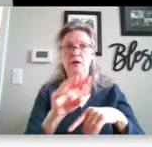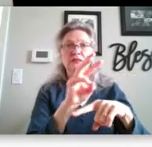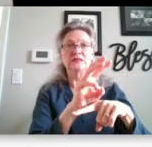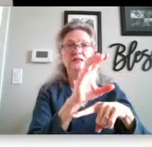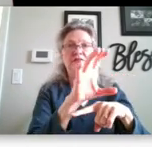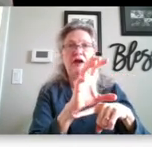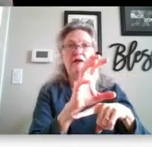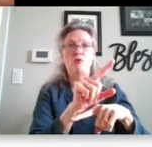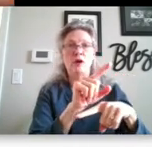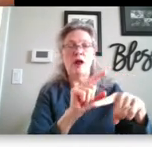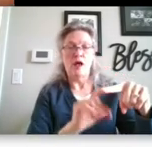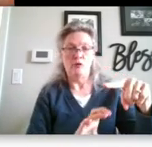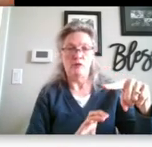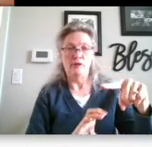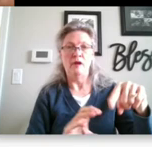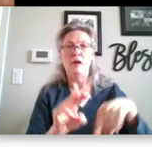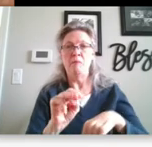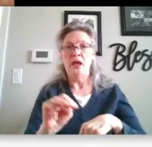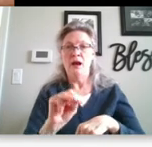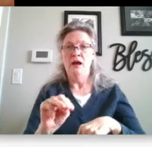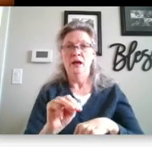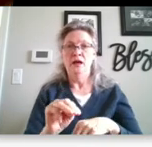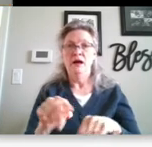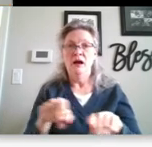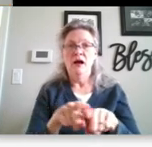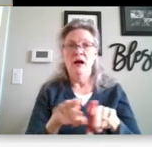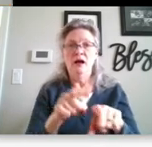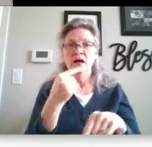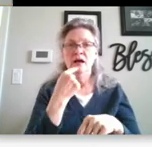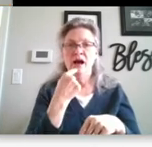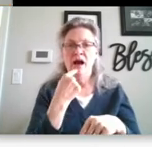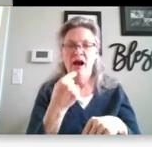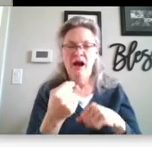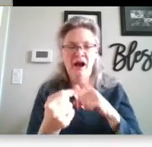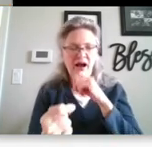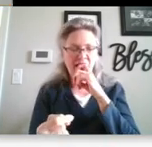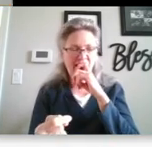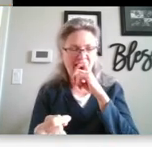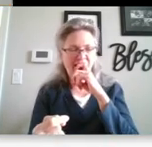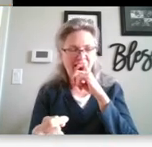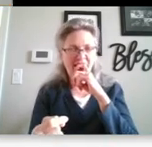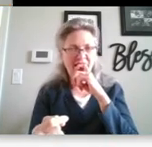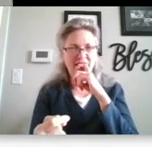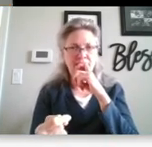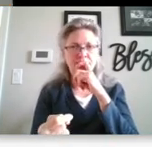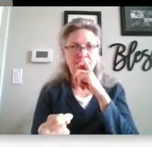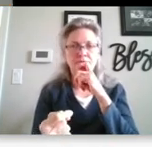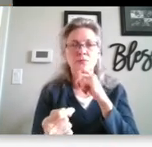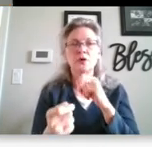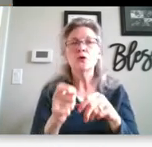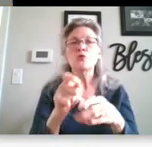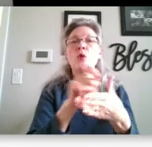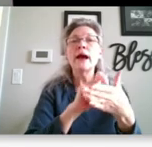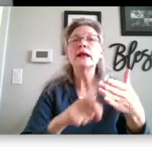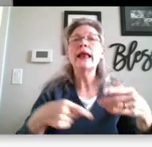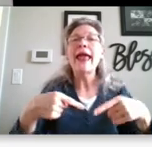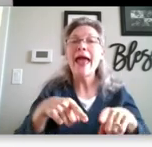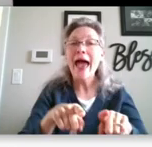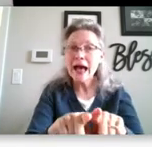65/100 meters. We could also say, because you know how to do this, we could also write this as